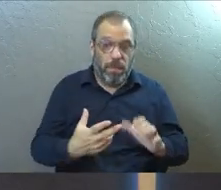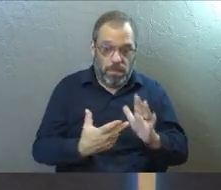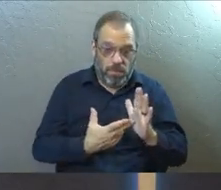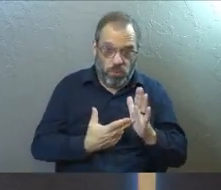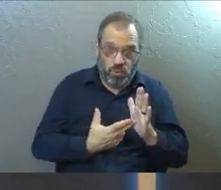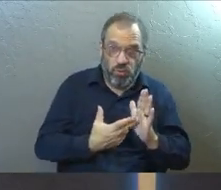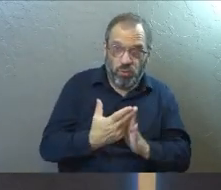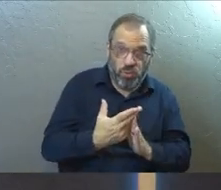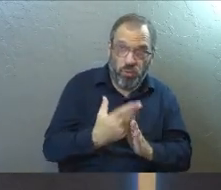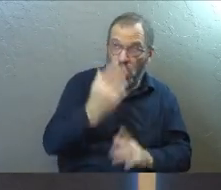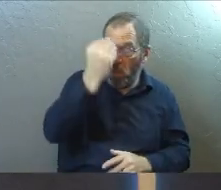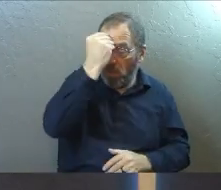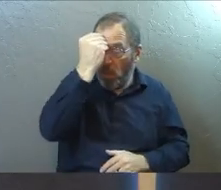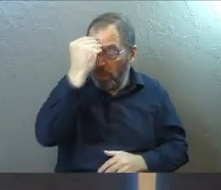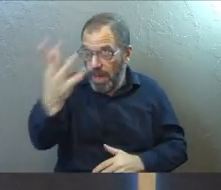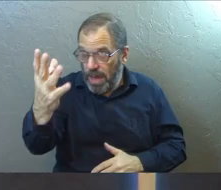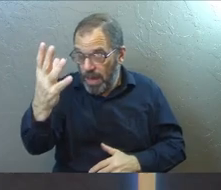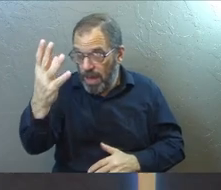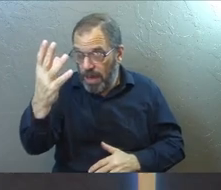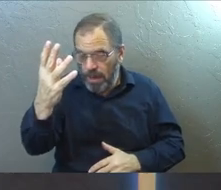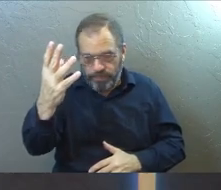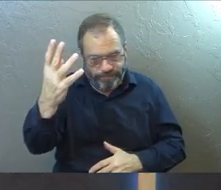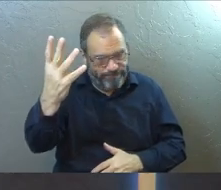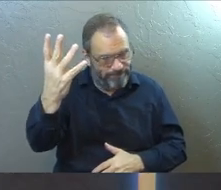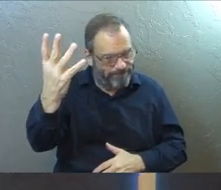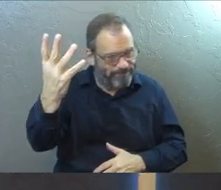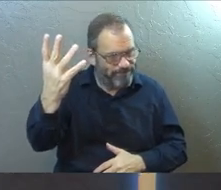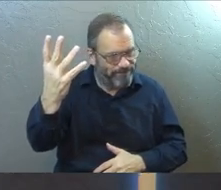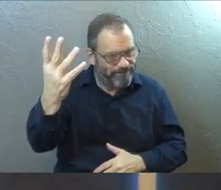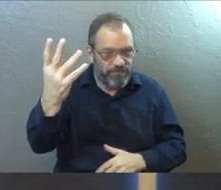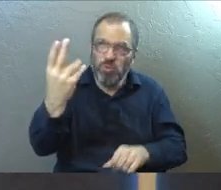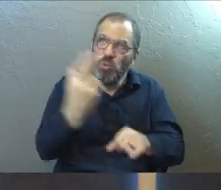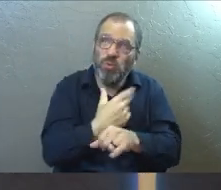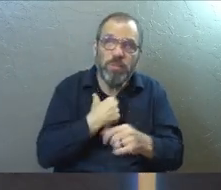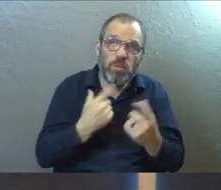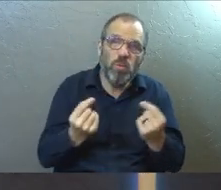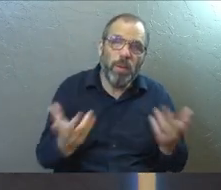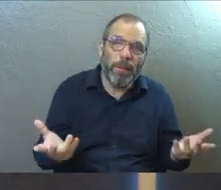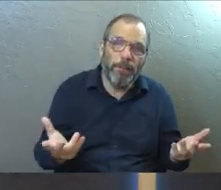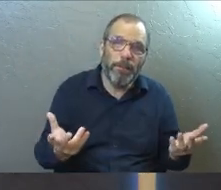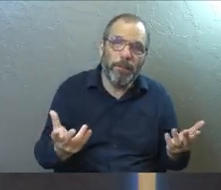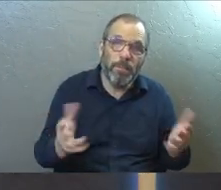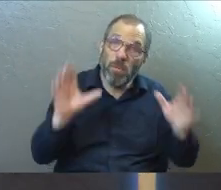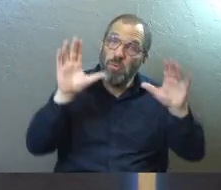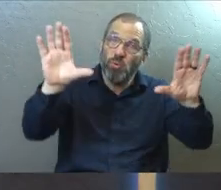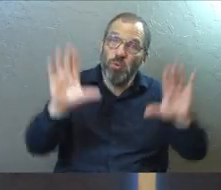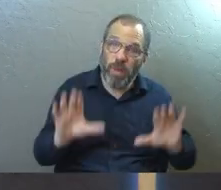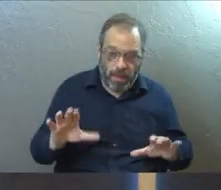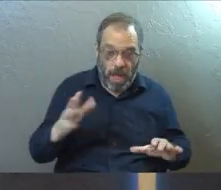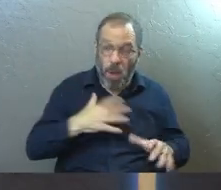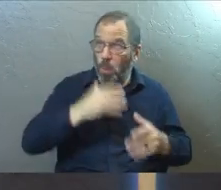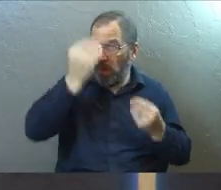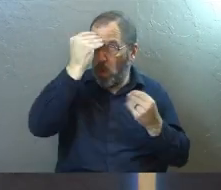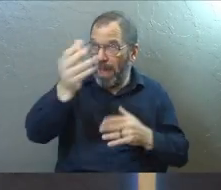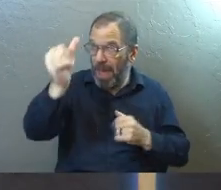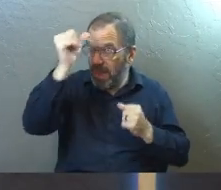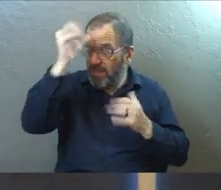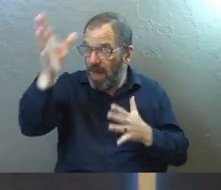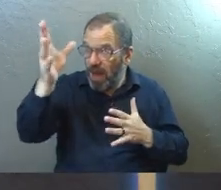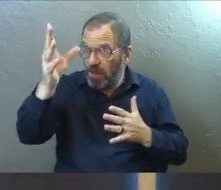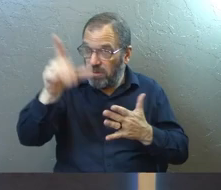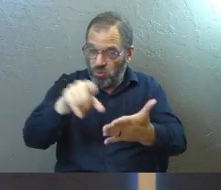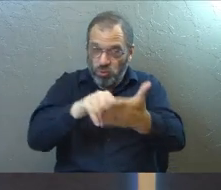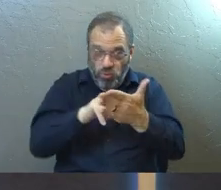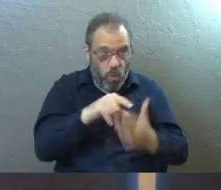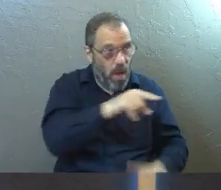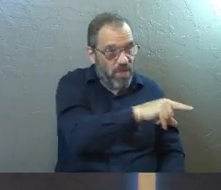true. When I obey the Father, man, what could he use me to do? Great things. When I obey the Father, he can